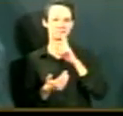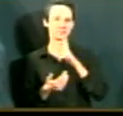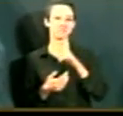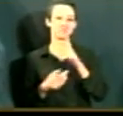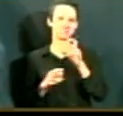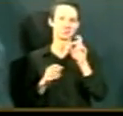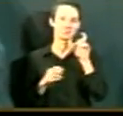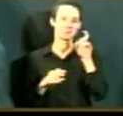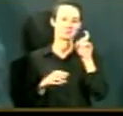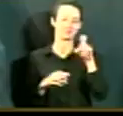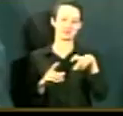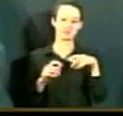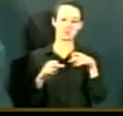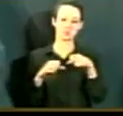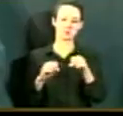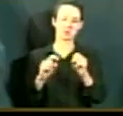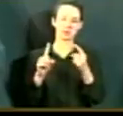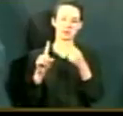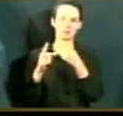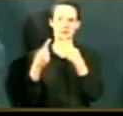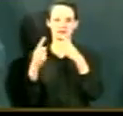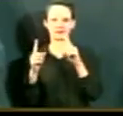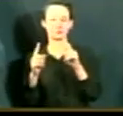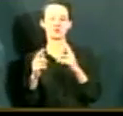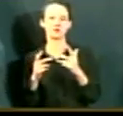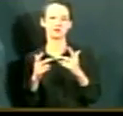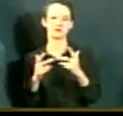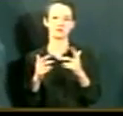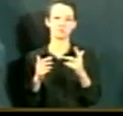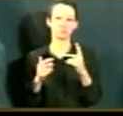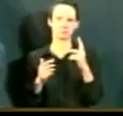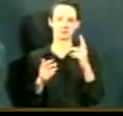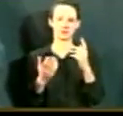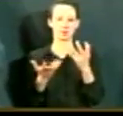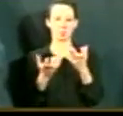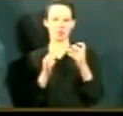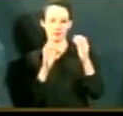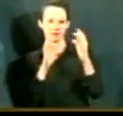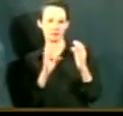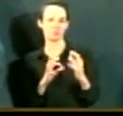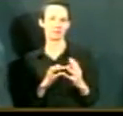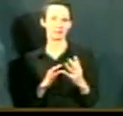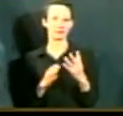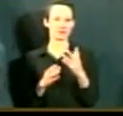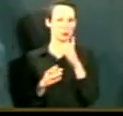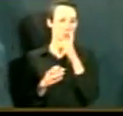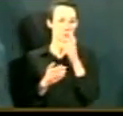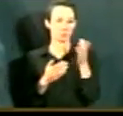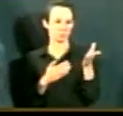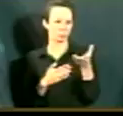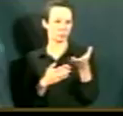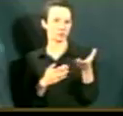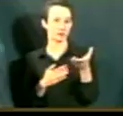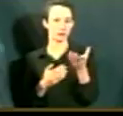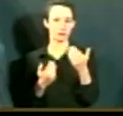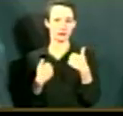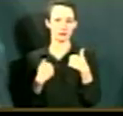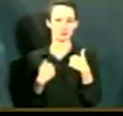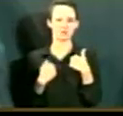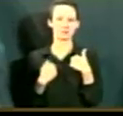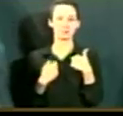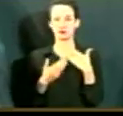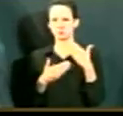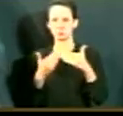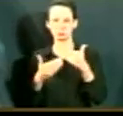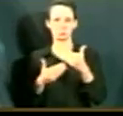pursue that. So I guess I would like feedback from whoever has it on what that process needs to look